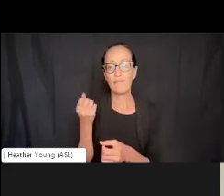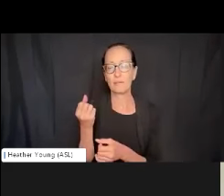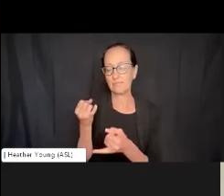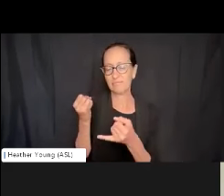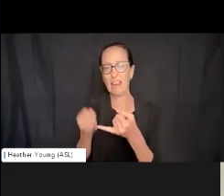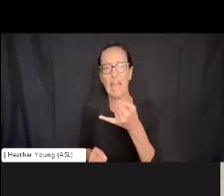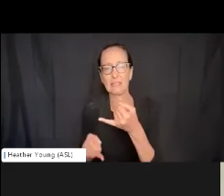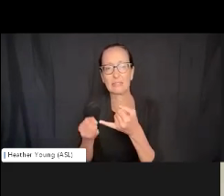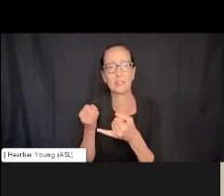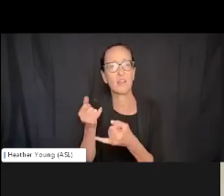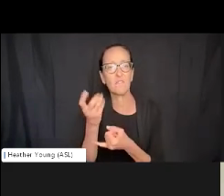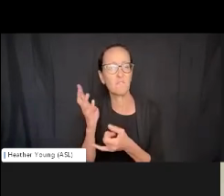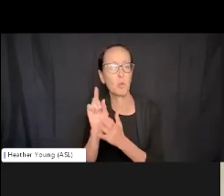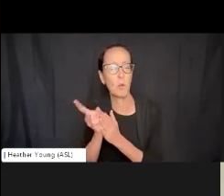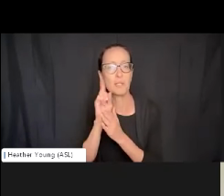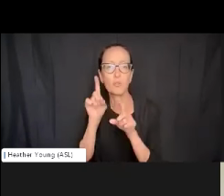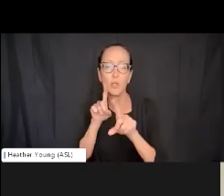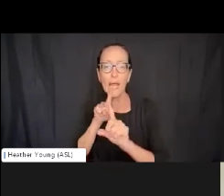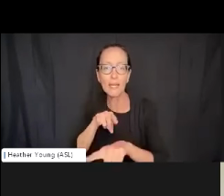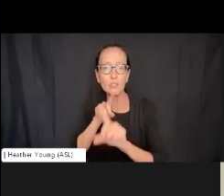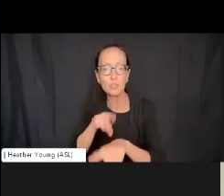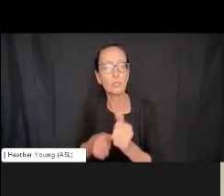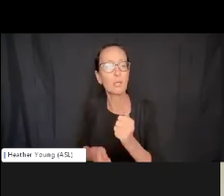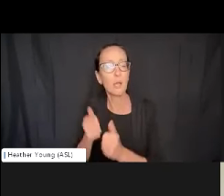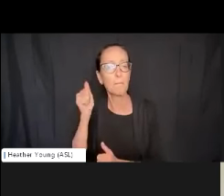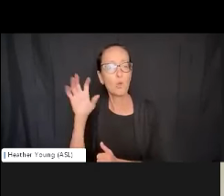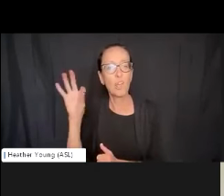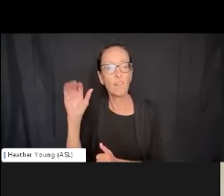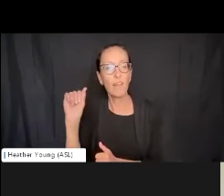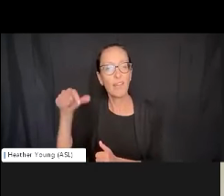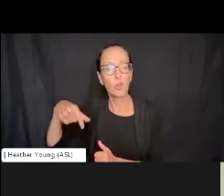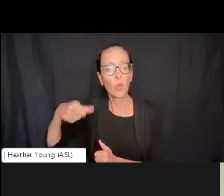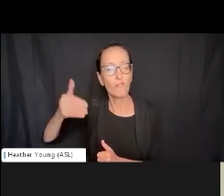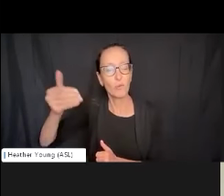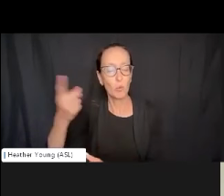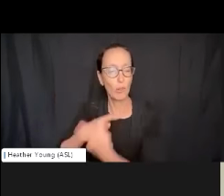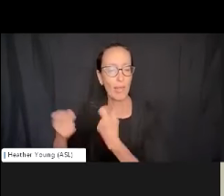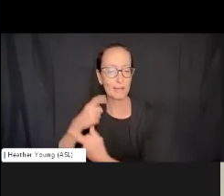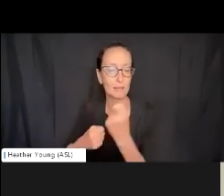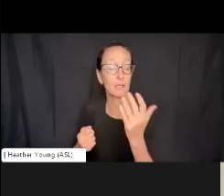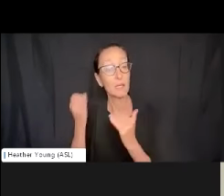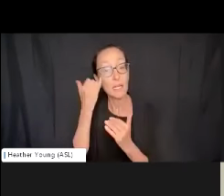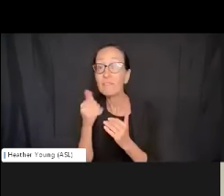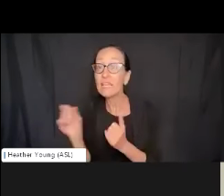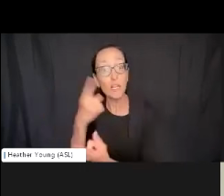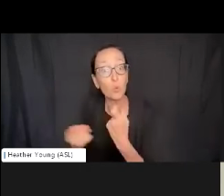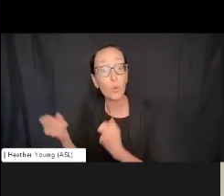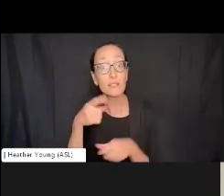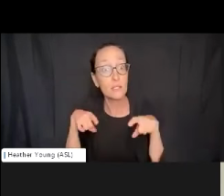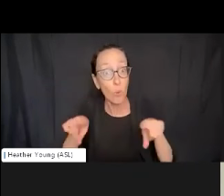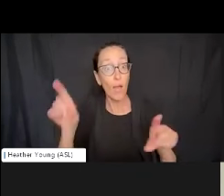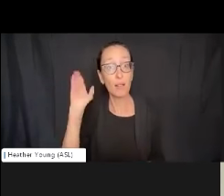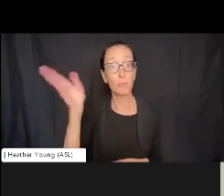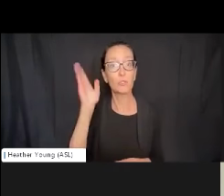the most frequently asked questions. And also, if you do have a question during the presentation, please go ahead and put it in the